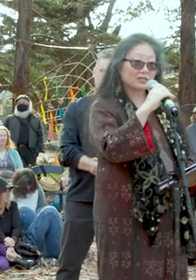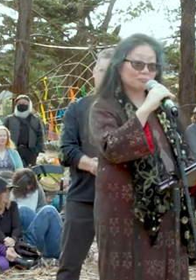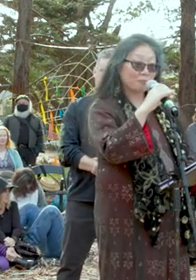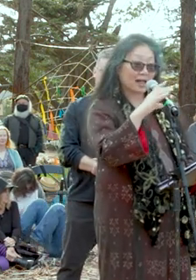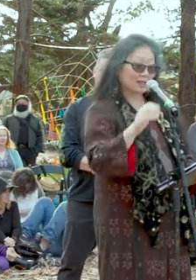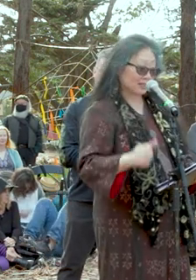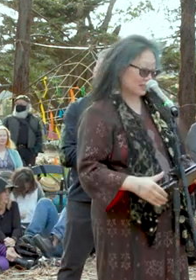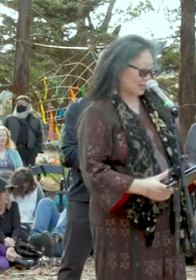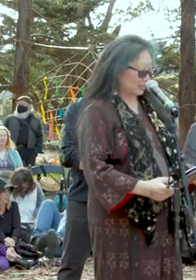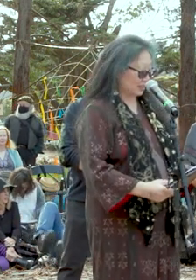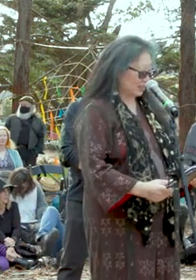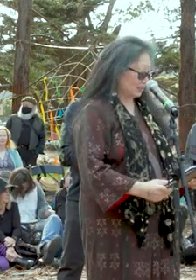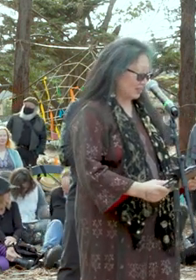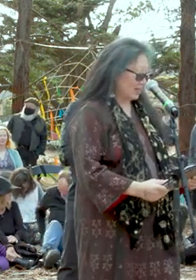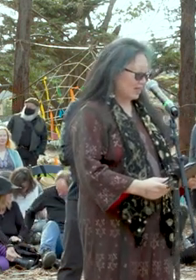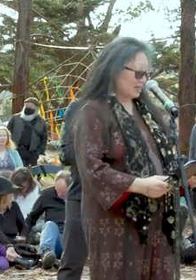Kitty Wells.